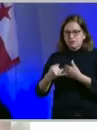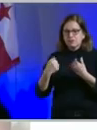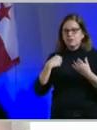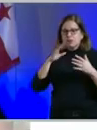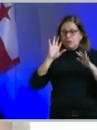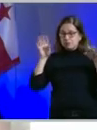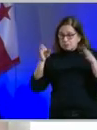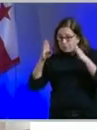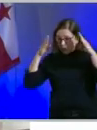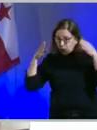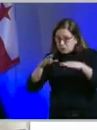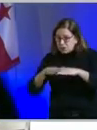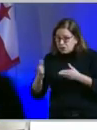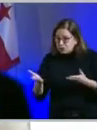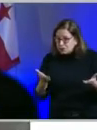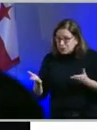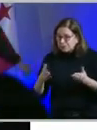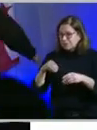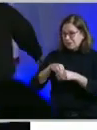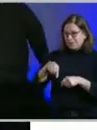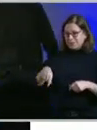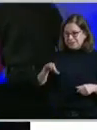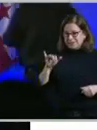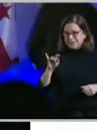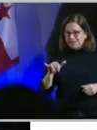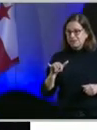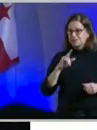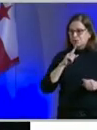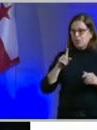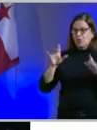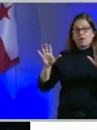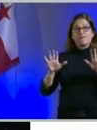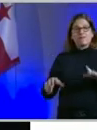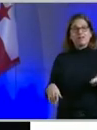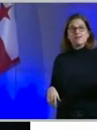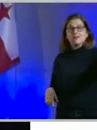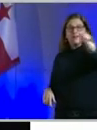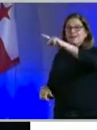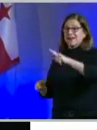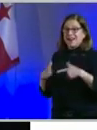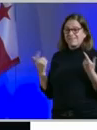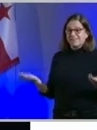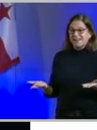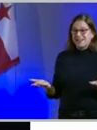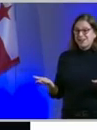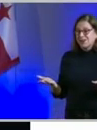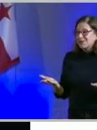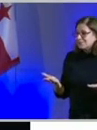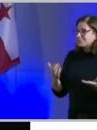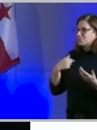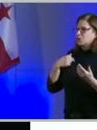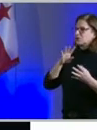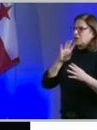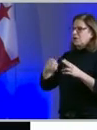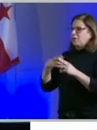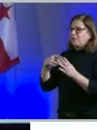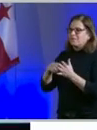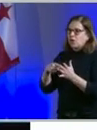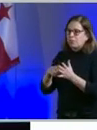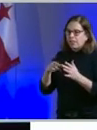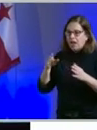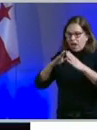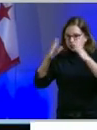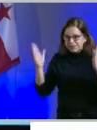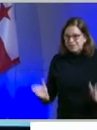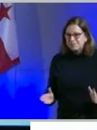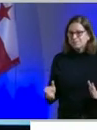and to lifting up our most vulnerable residents. I would like to see more affordable housing for the seniors, low income. I also